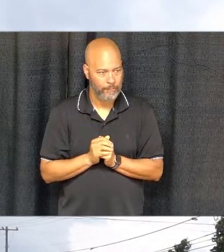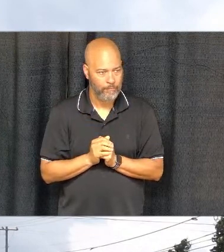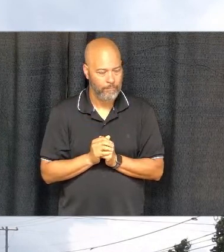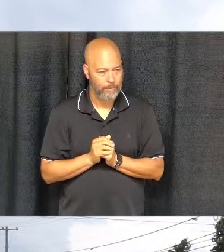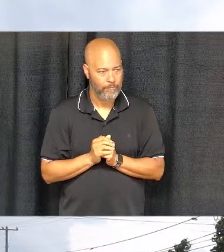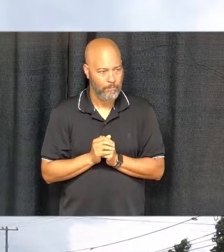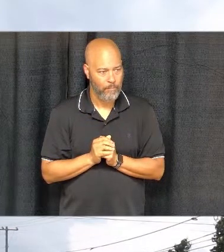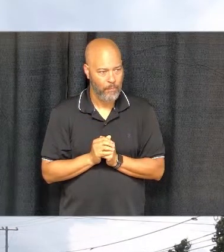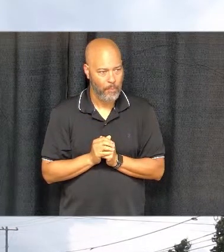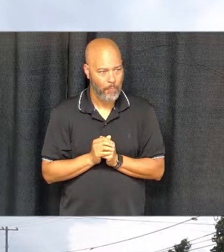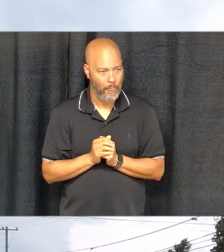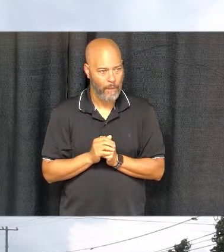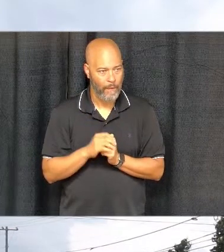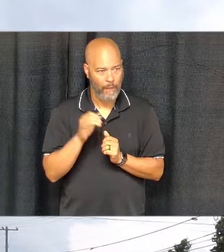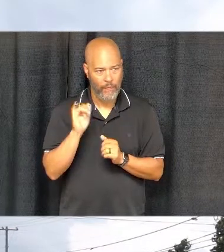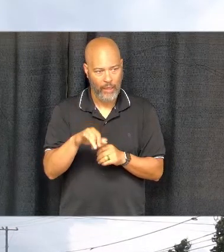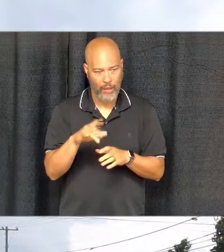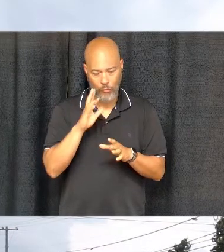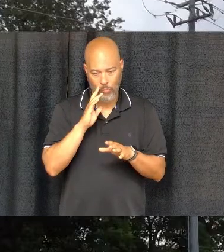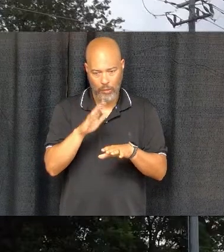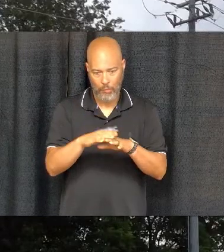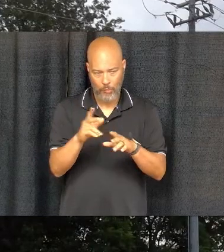The QT would be to your right.